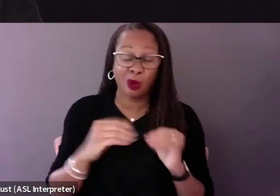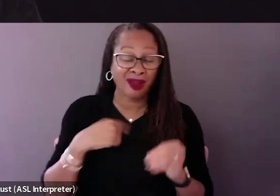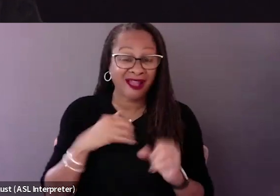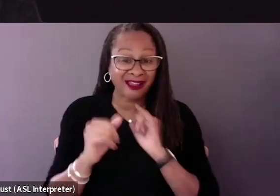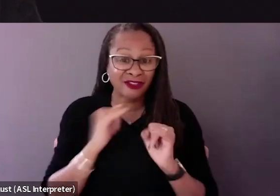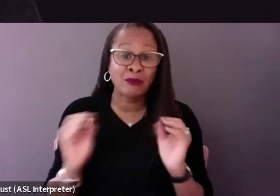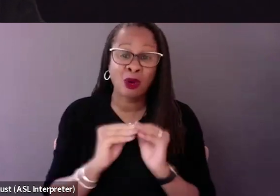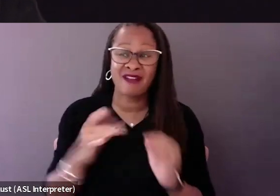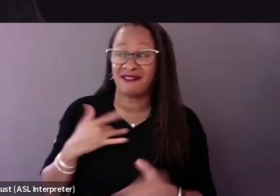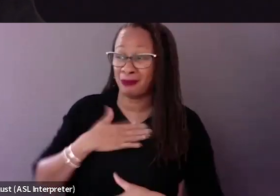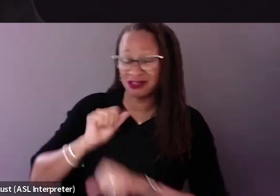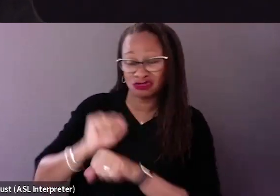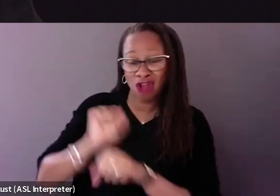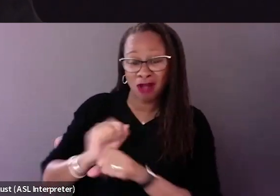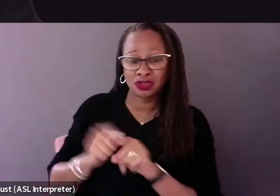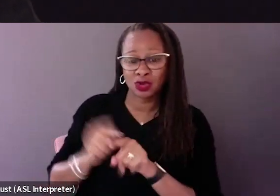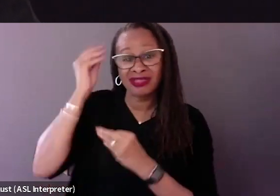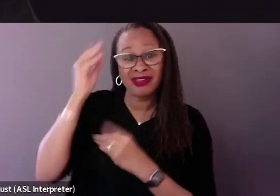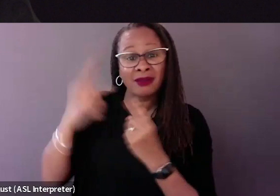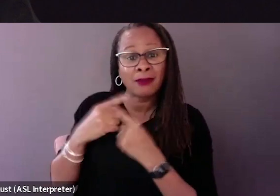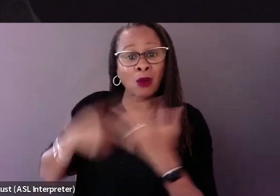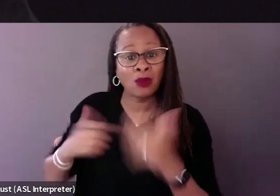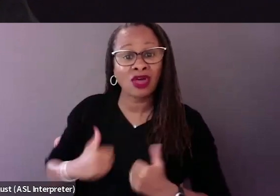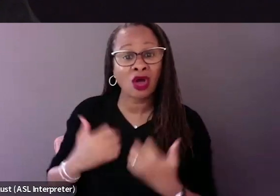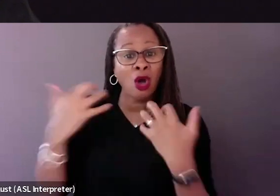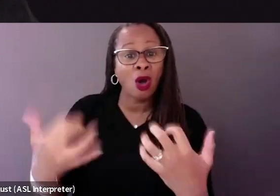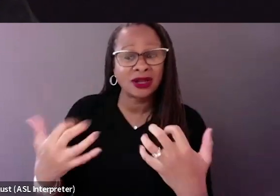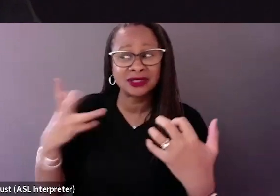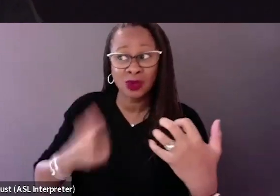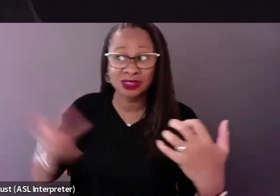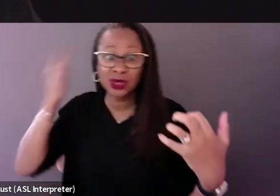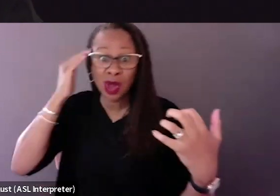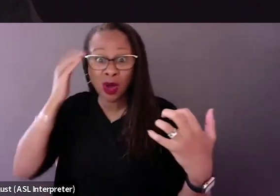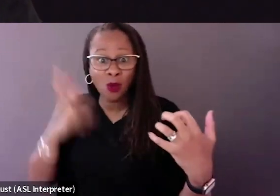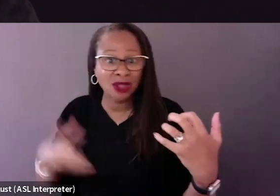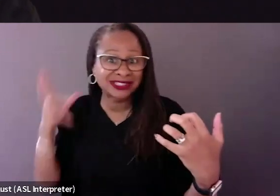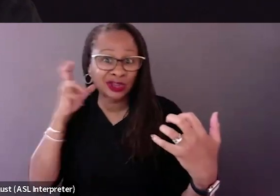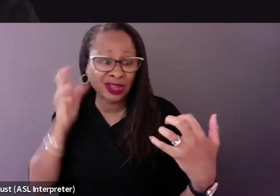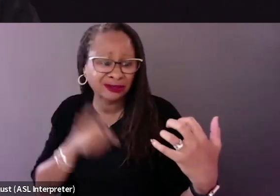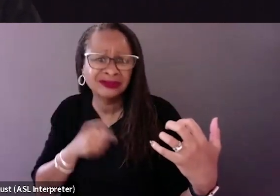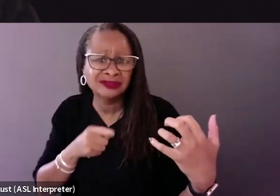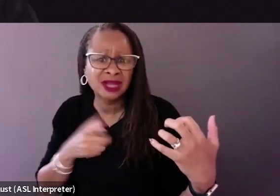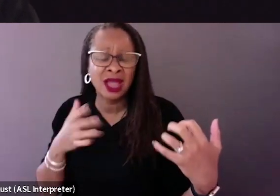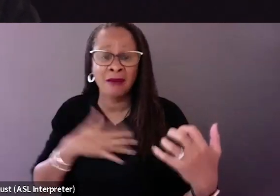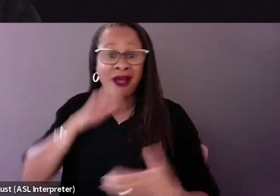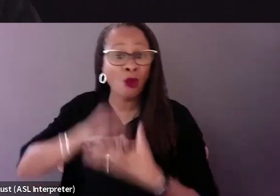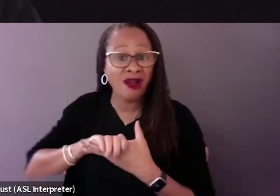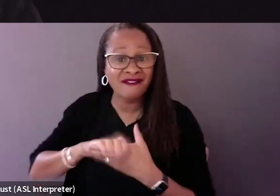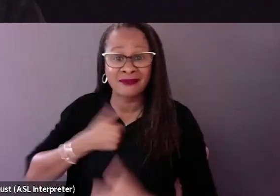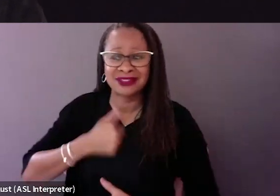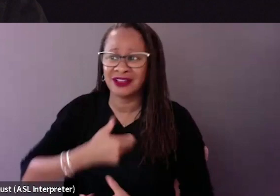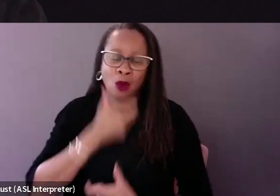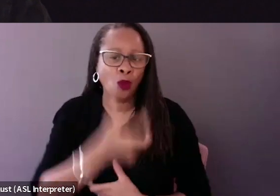to think about what the audience would want to hear. And my wife and I watch movies and we're